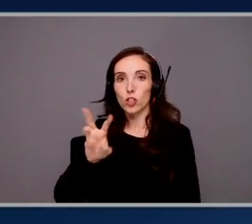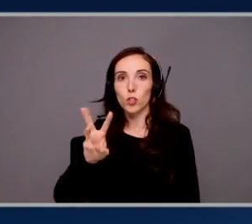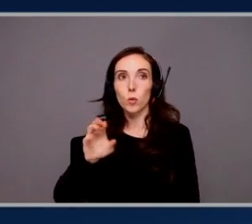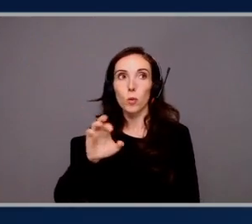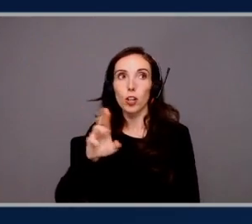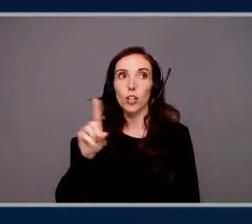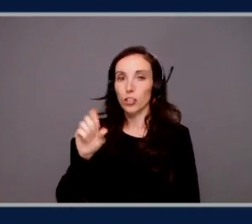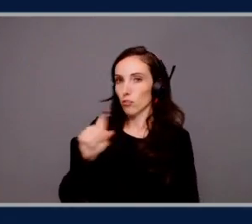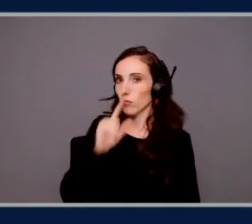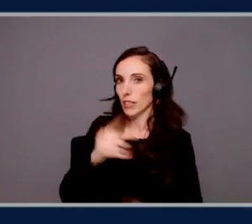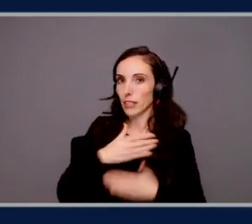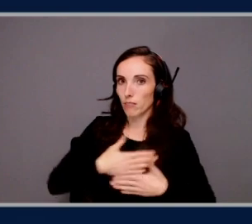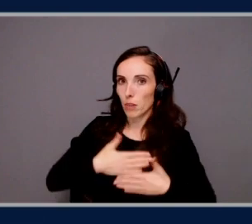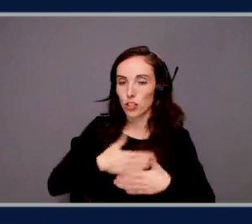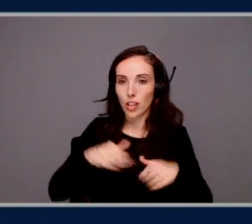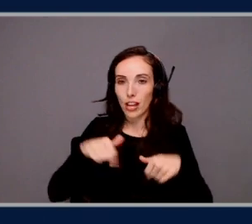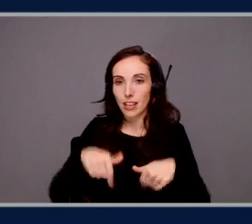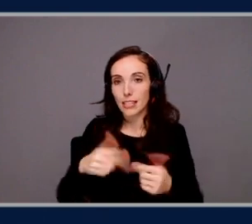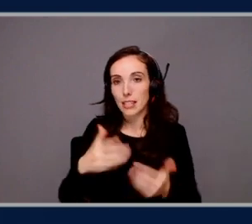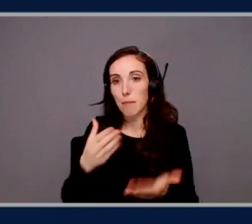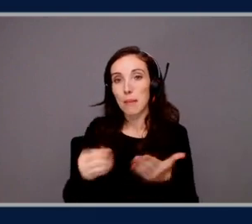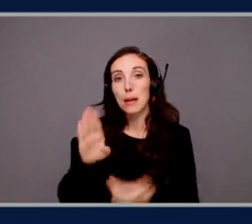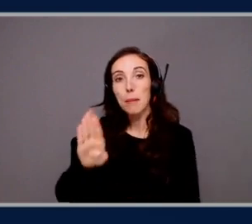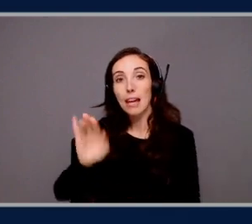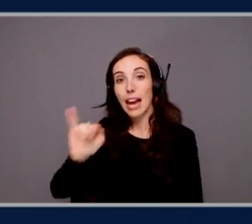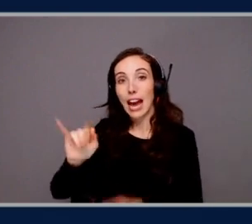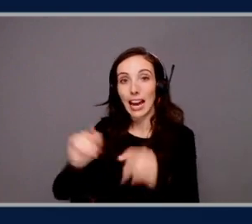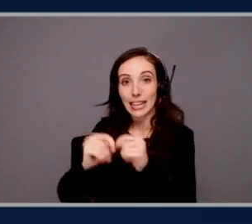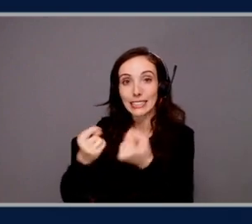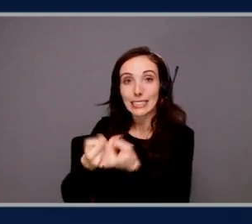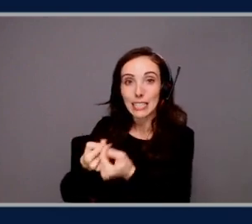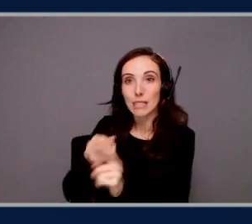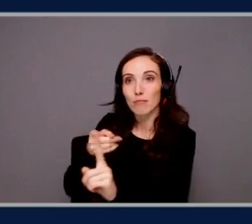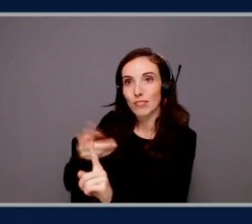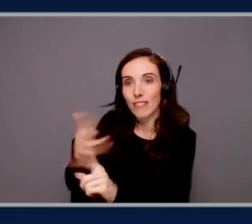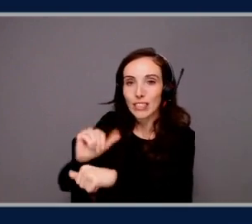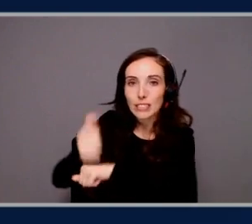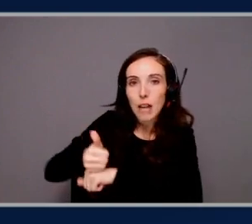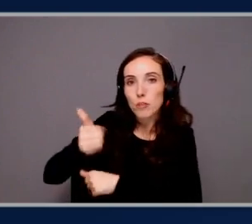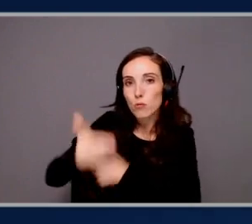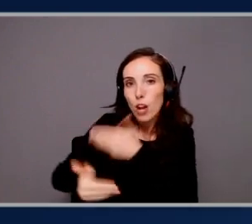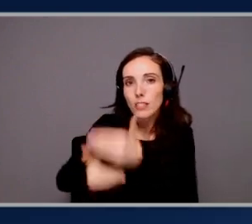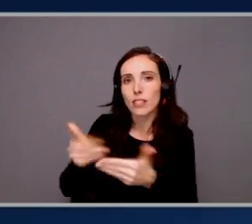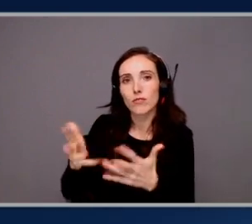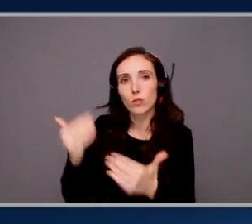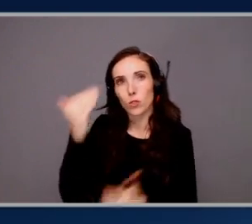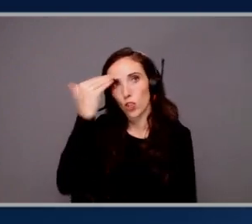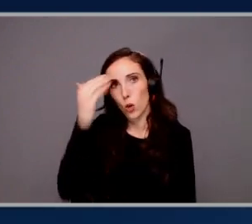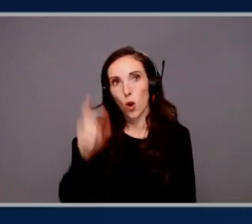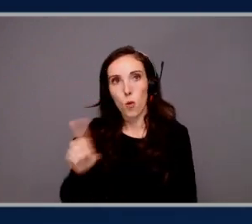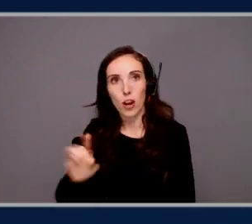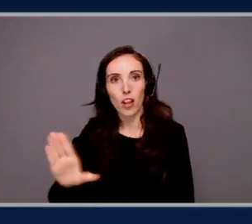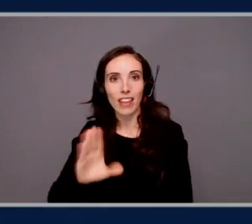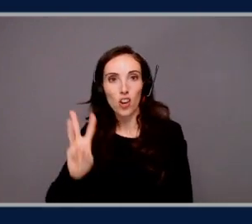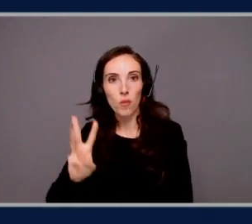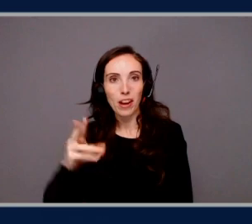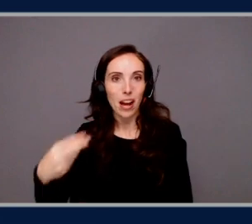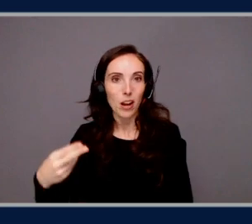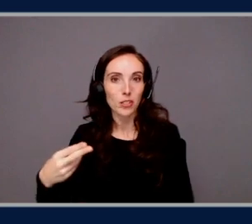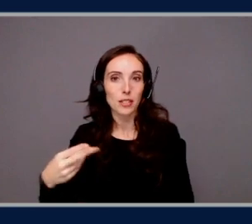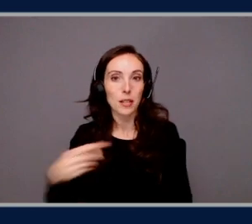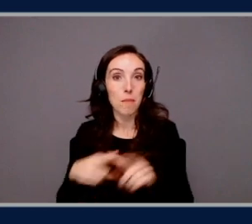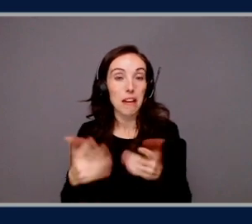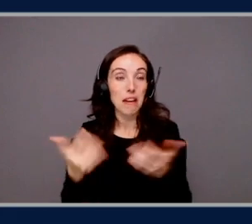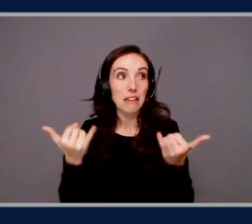teams have an established process. They know where their warehouse is. And then to me, it seems like a new idea comes